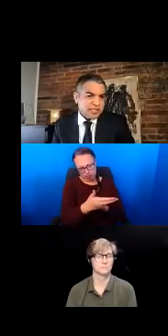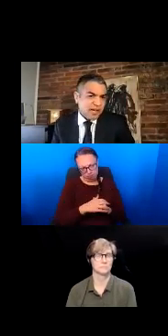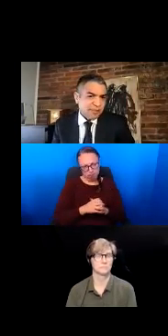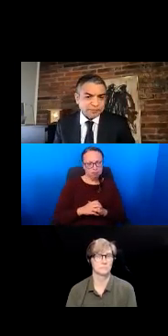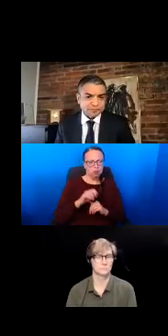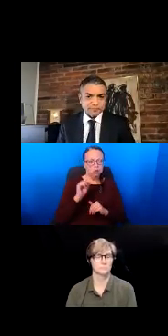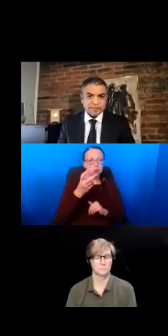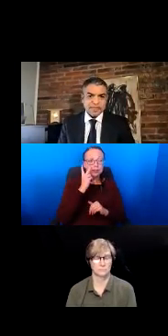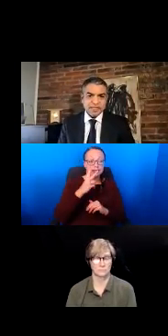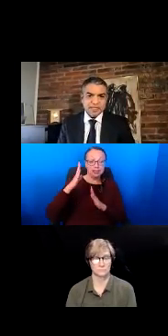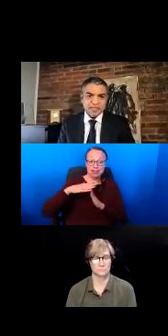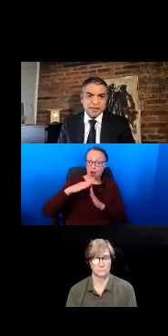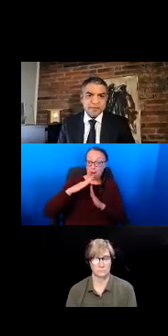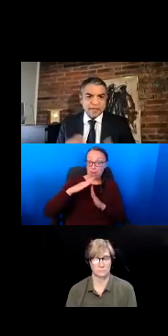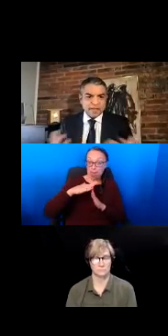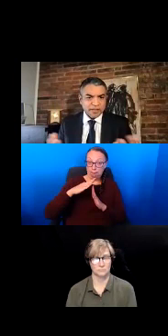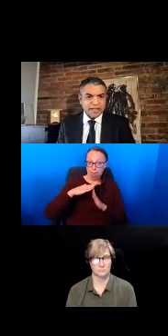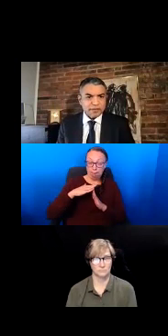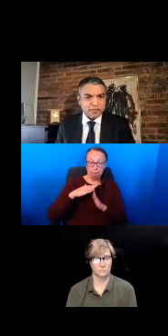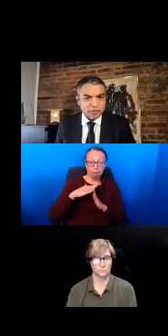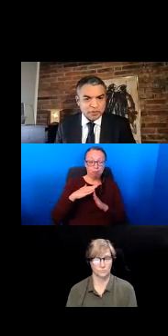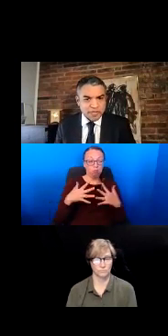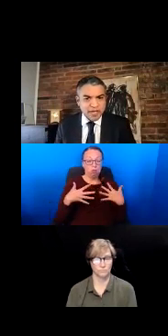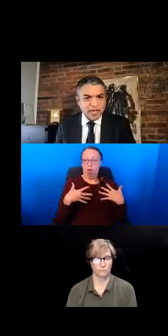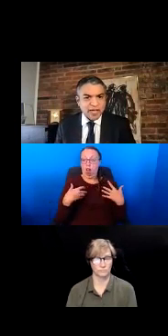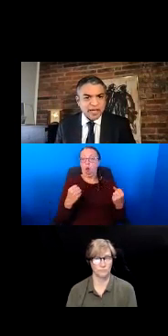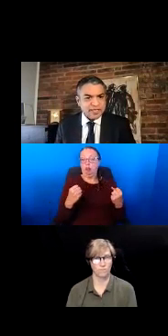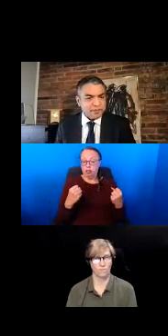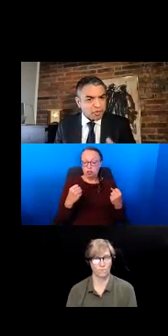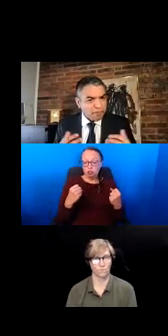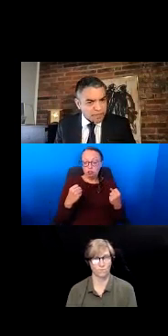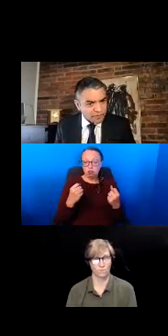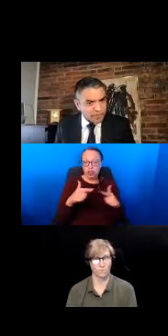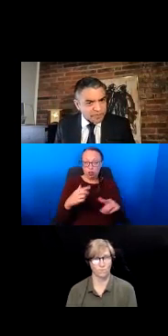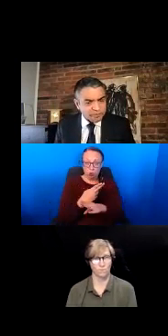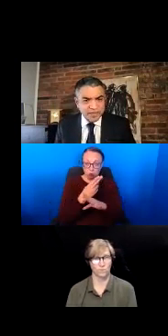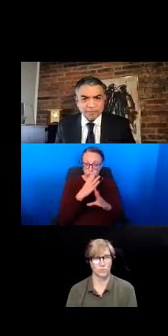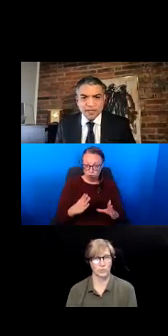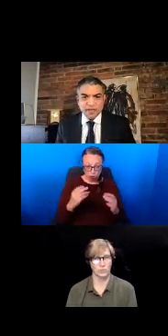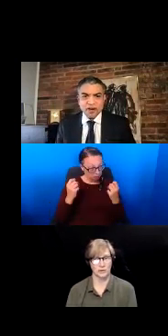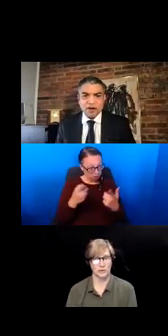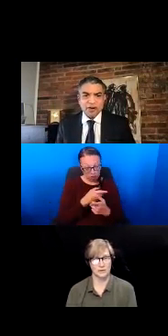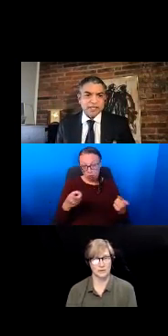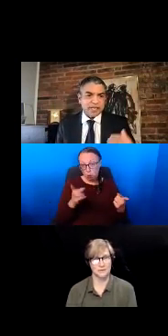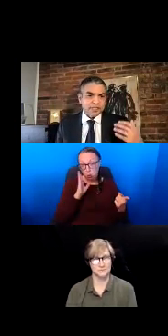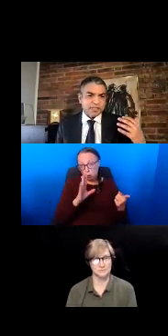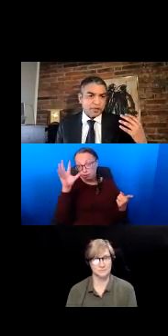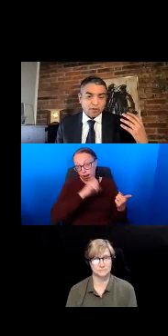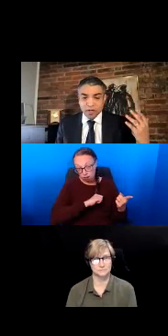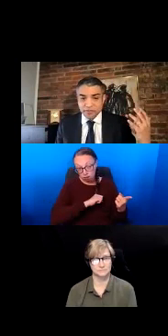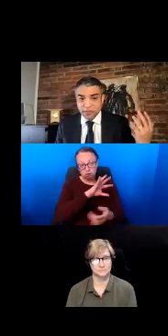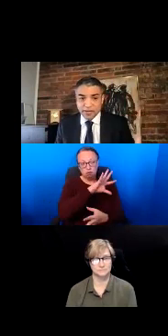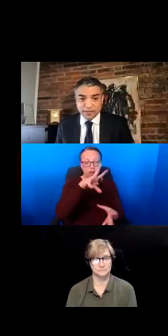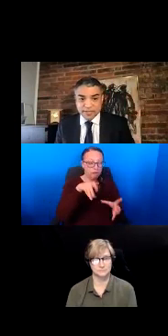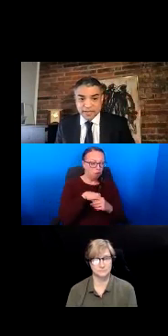the top is healthy language users, as I'm sure many of you anticipate, are engaging